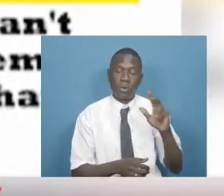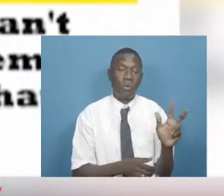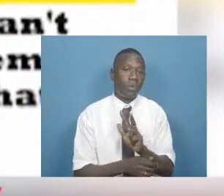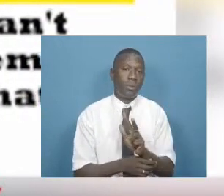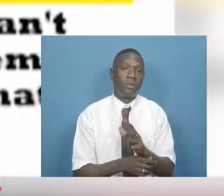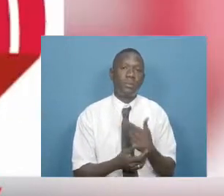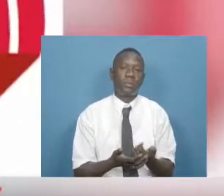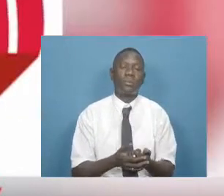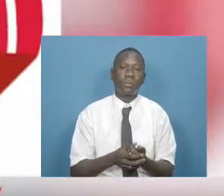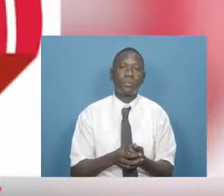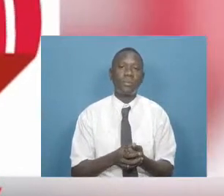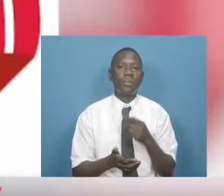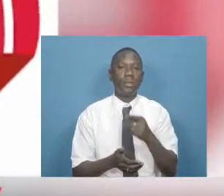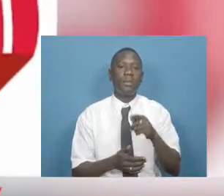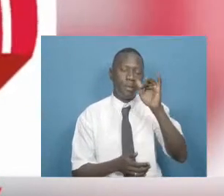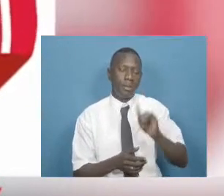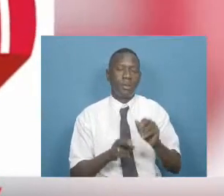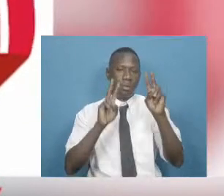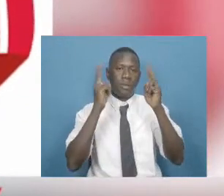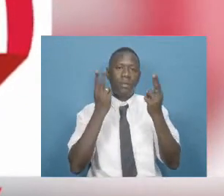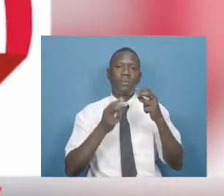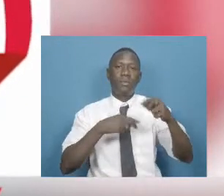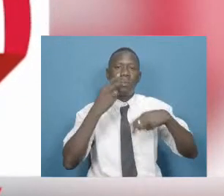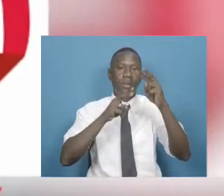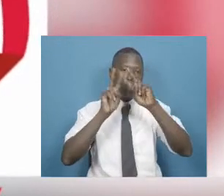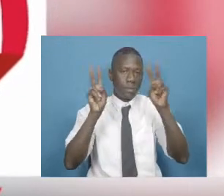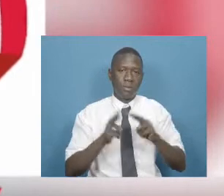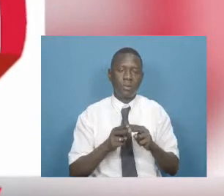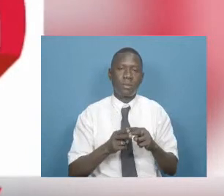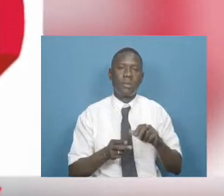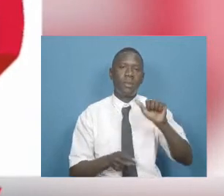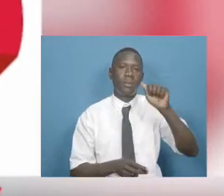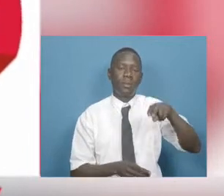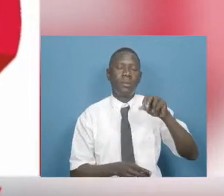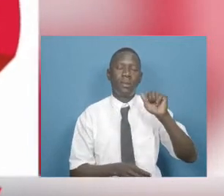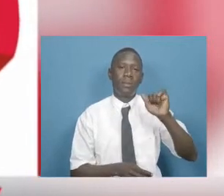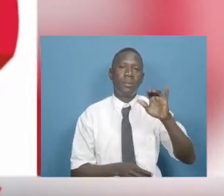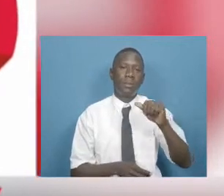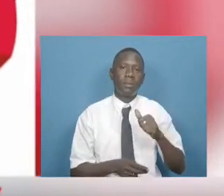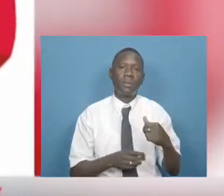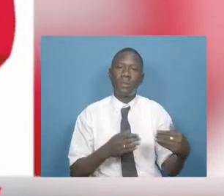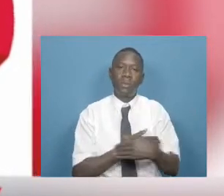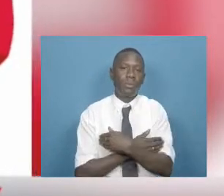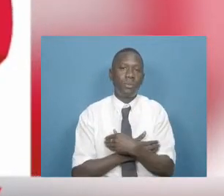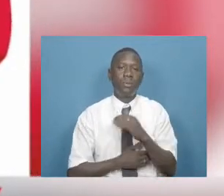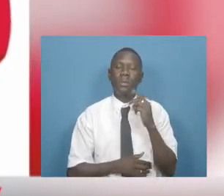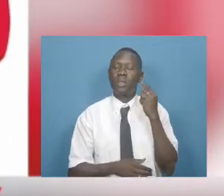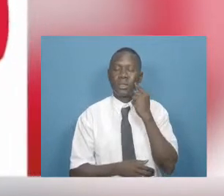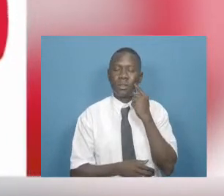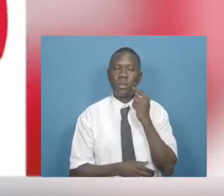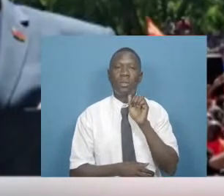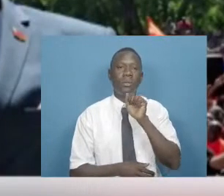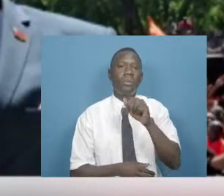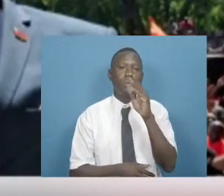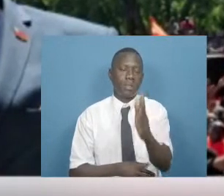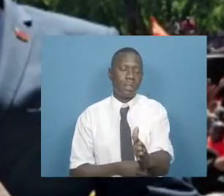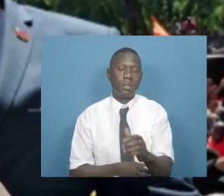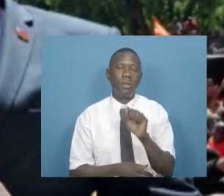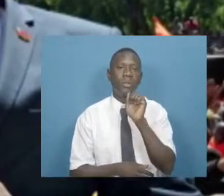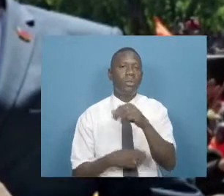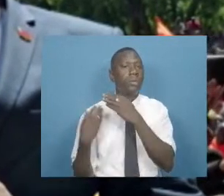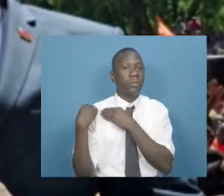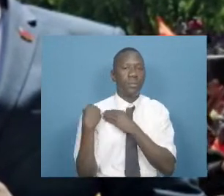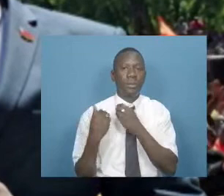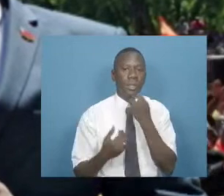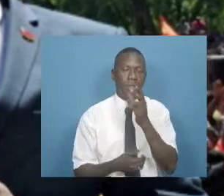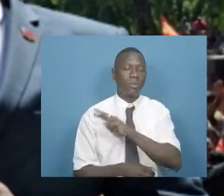us drink. This year's theme for International Anti-Corruption Day, Your Right, Your Role, Say No to Corruption, is